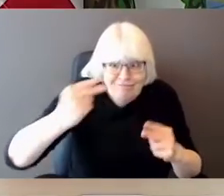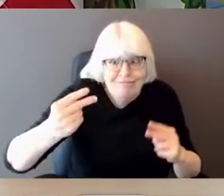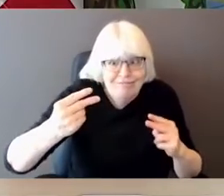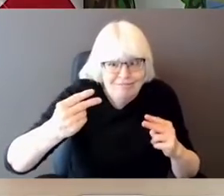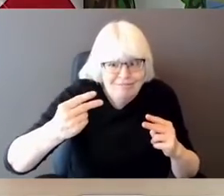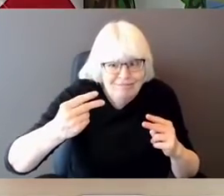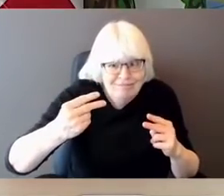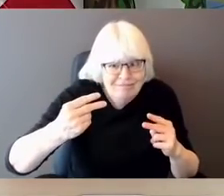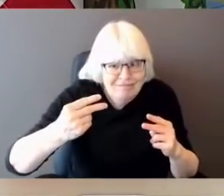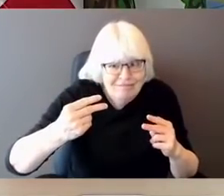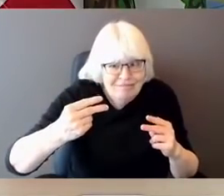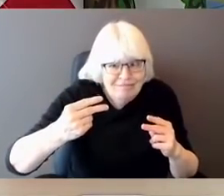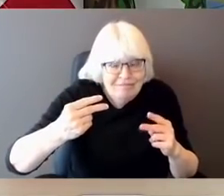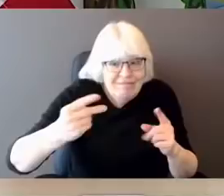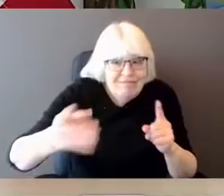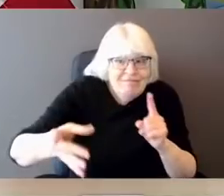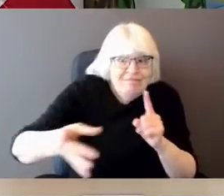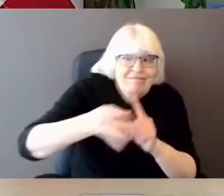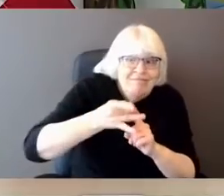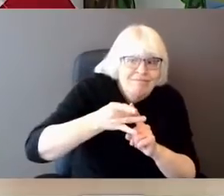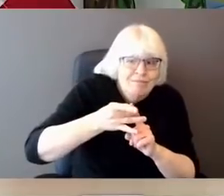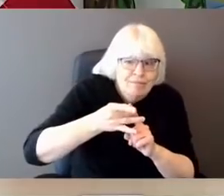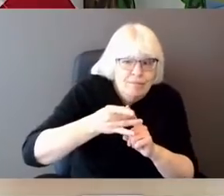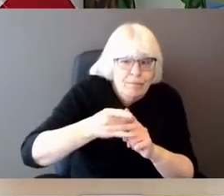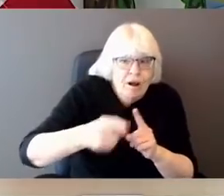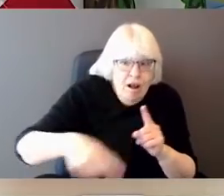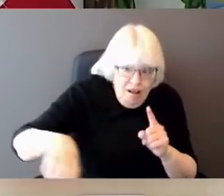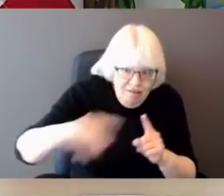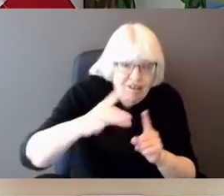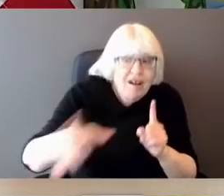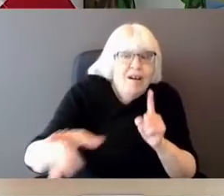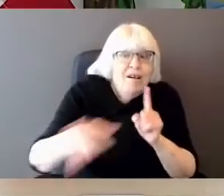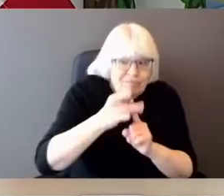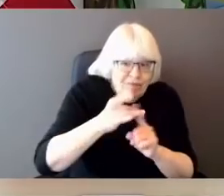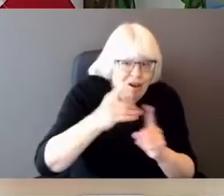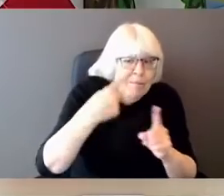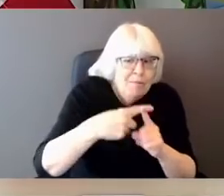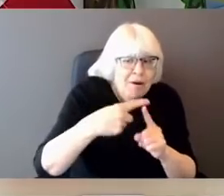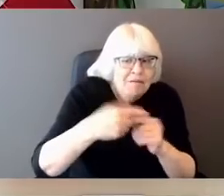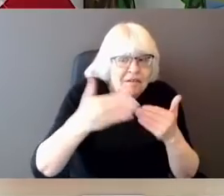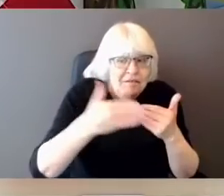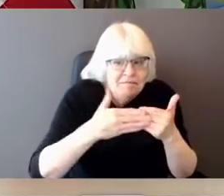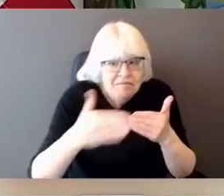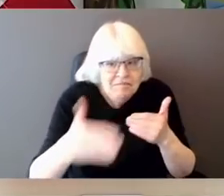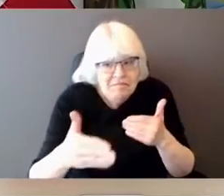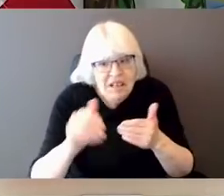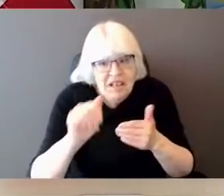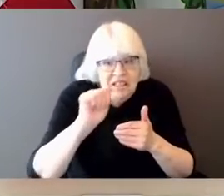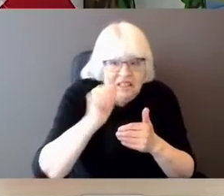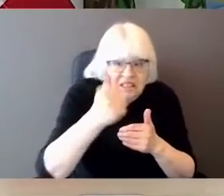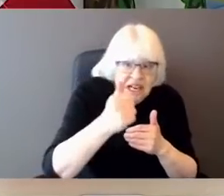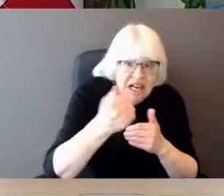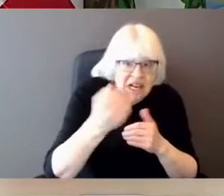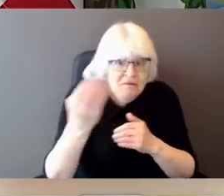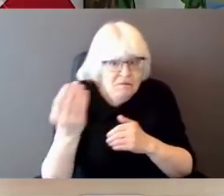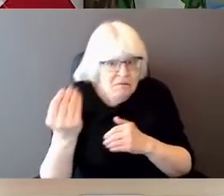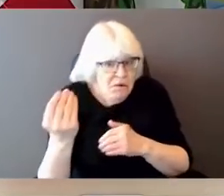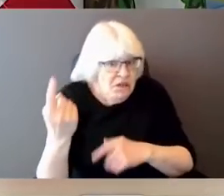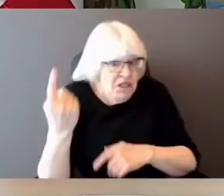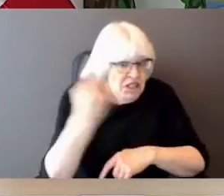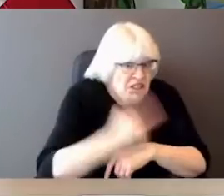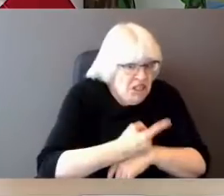after 10 days, 14 days after you've been COVID positive, you can get